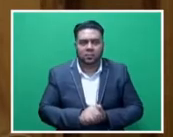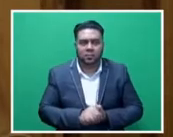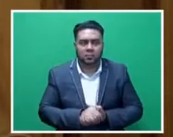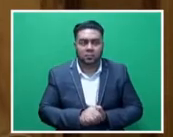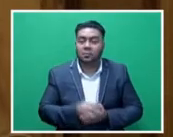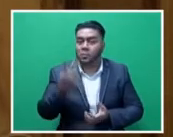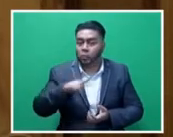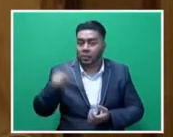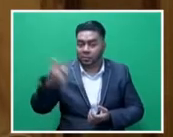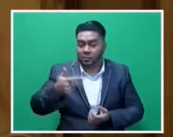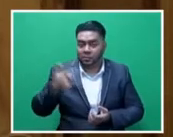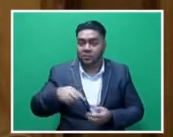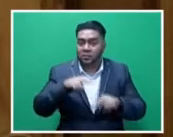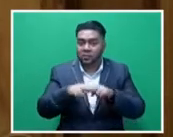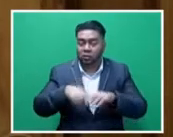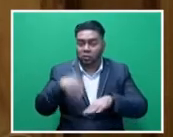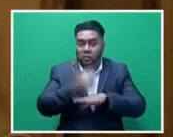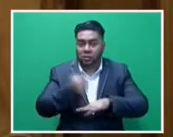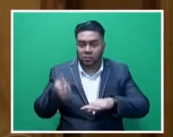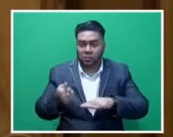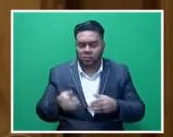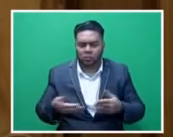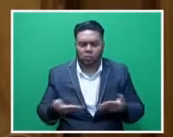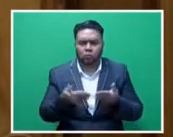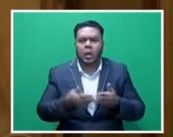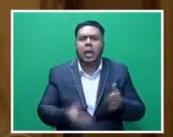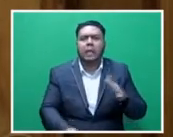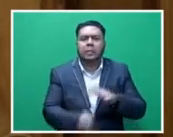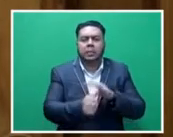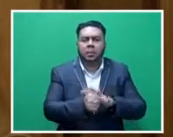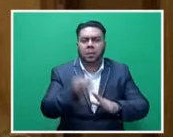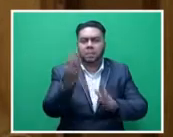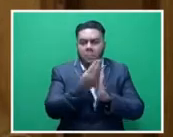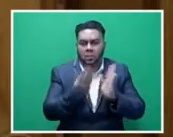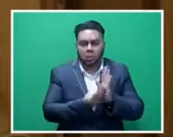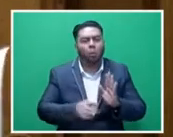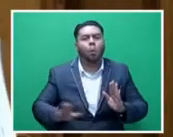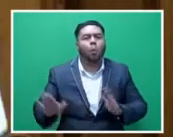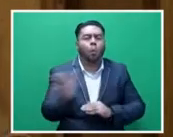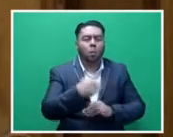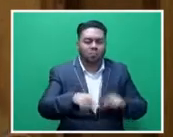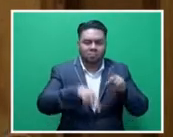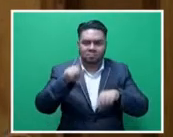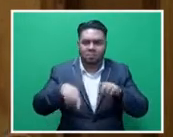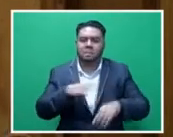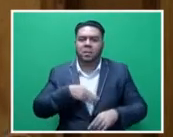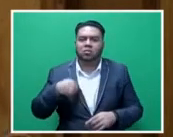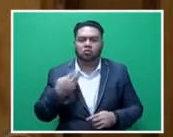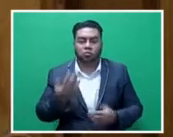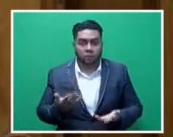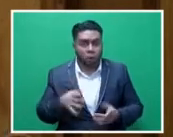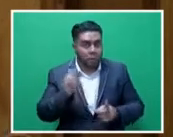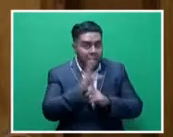In 2017, the Fijian government introduced accessibility budget in all relevant ministries. For example, to the